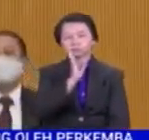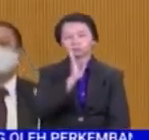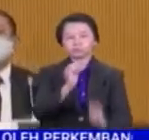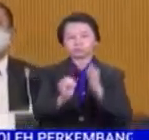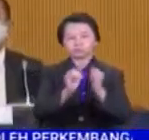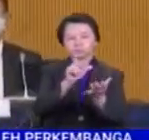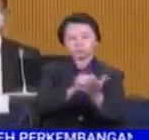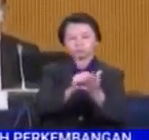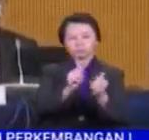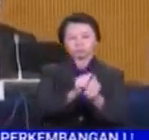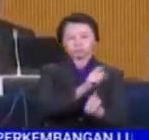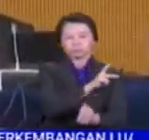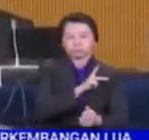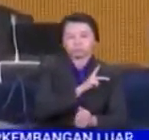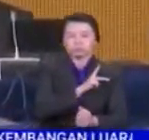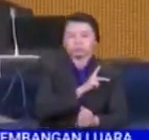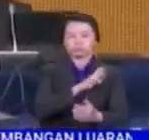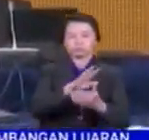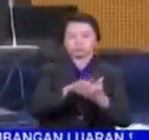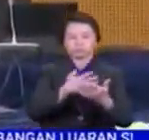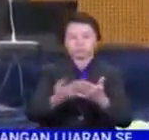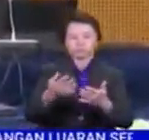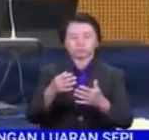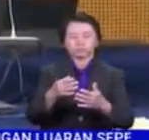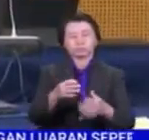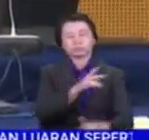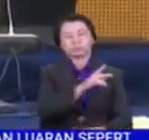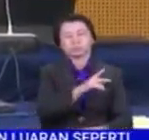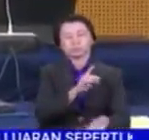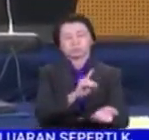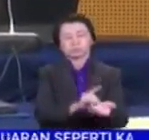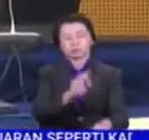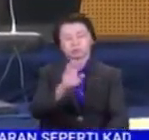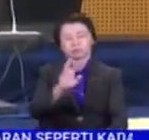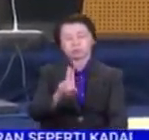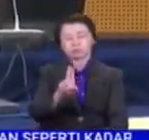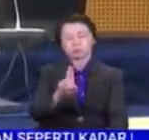media bersama Ketua Perangkaan Datuk Seri Dr. Muhammad Uzir